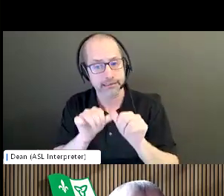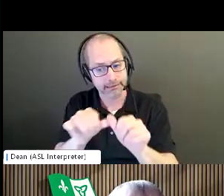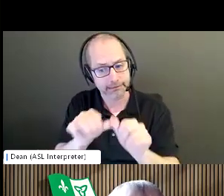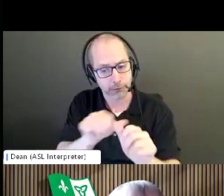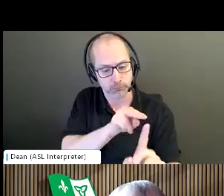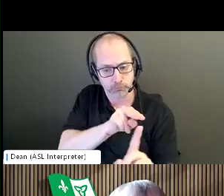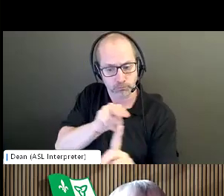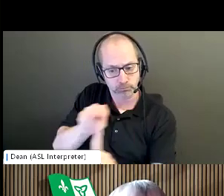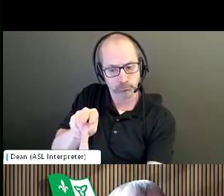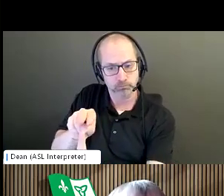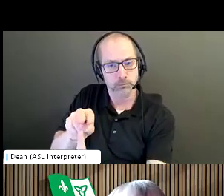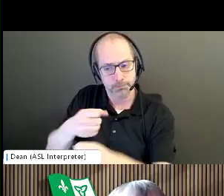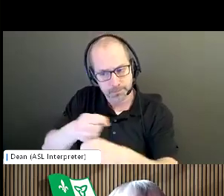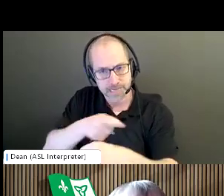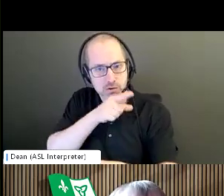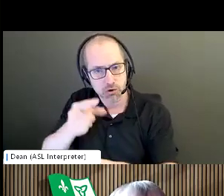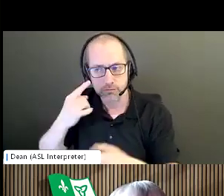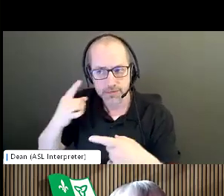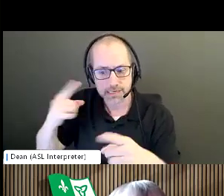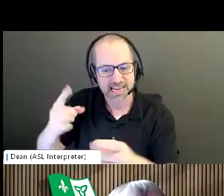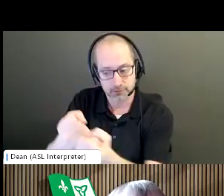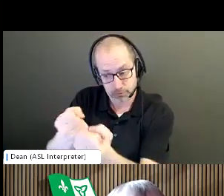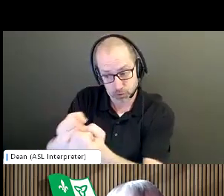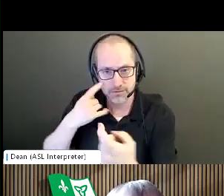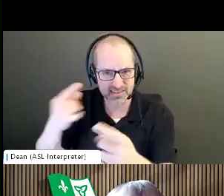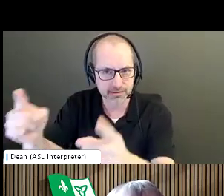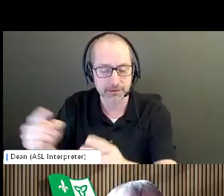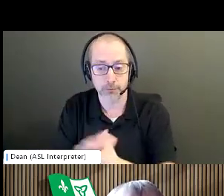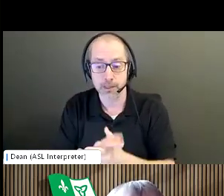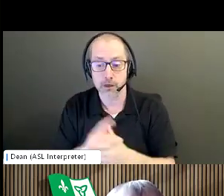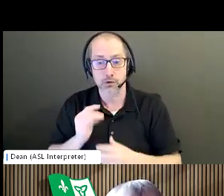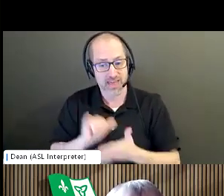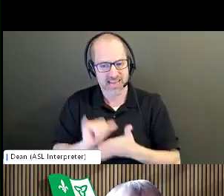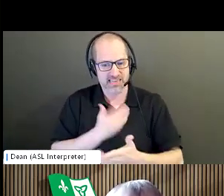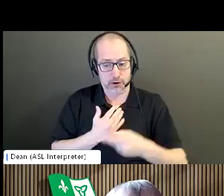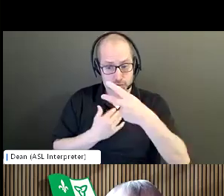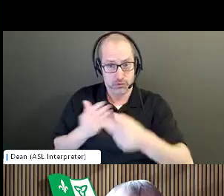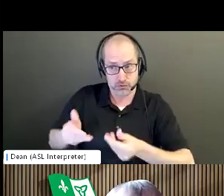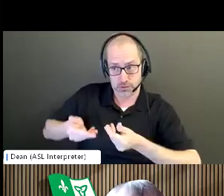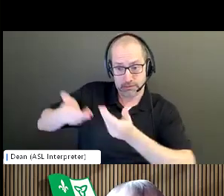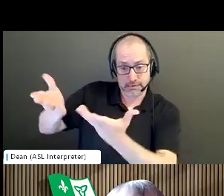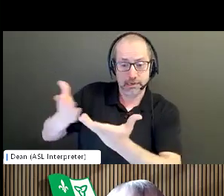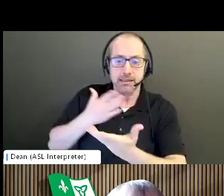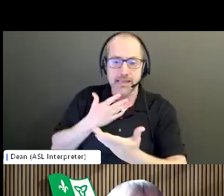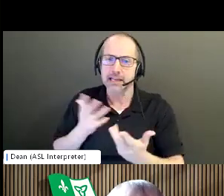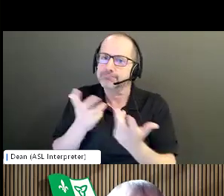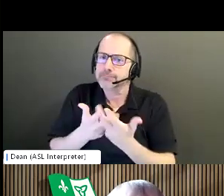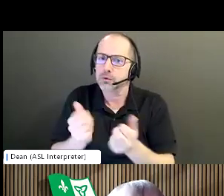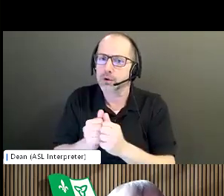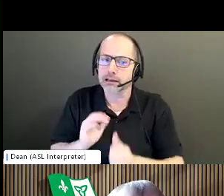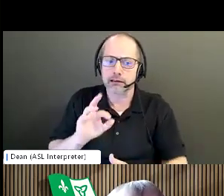to ensure effective support. These recommendations align with RPMFO's broader mission to